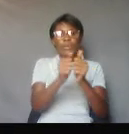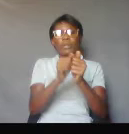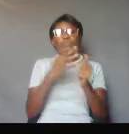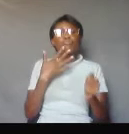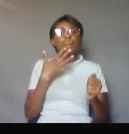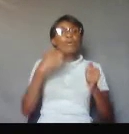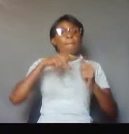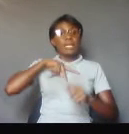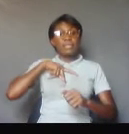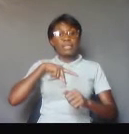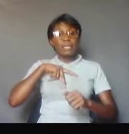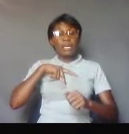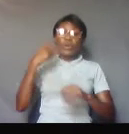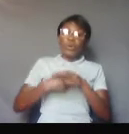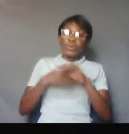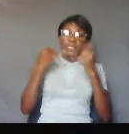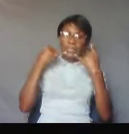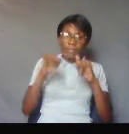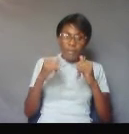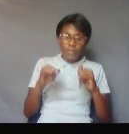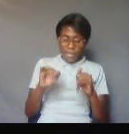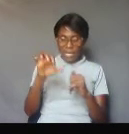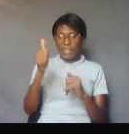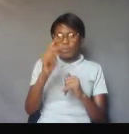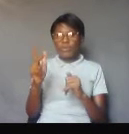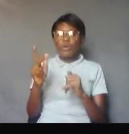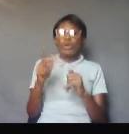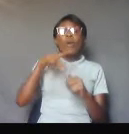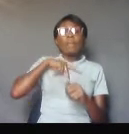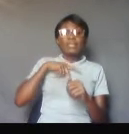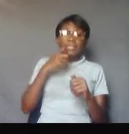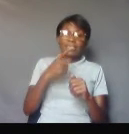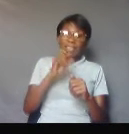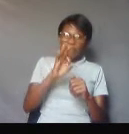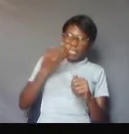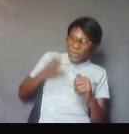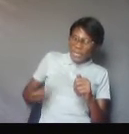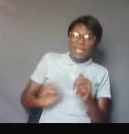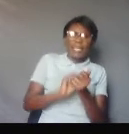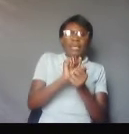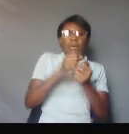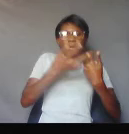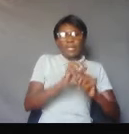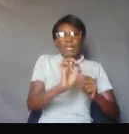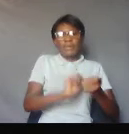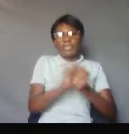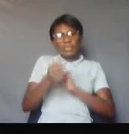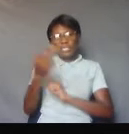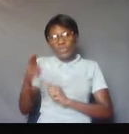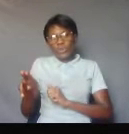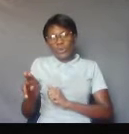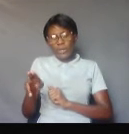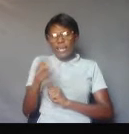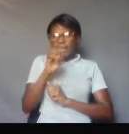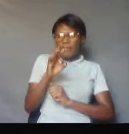you find it nice, and if you find everything great as it is, then don't use contextual